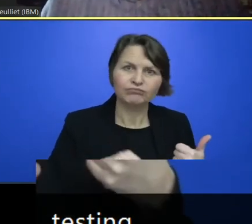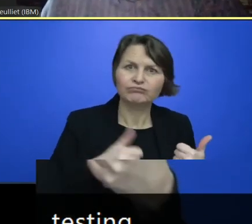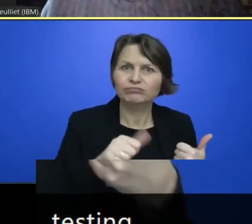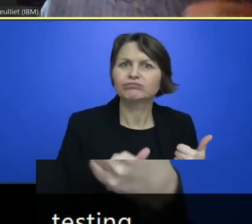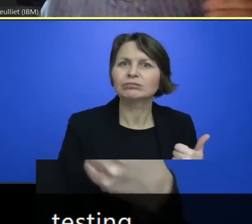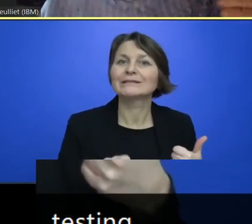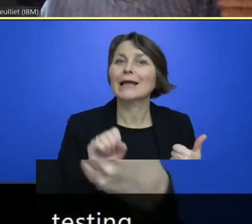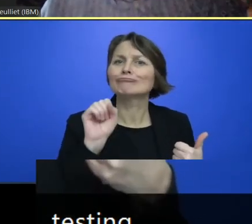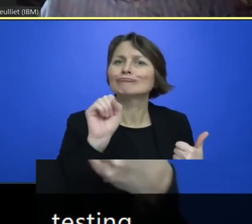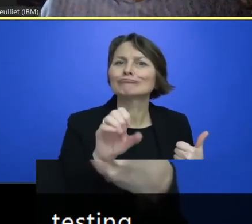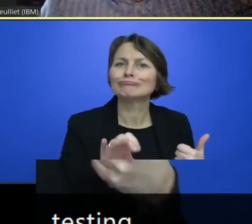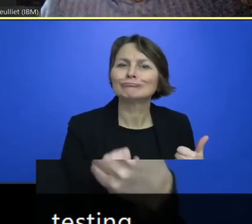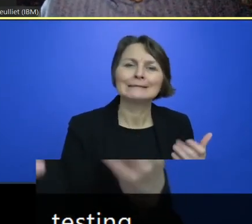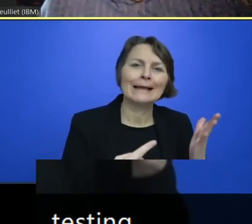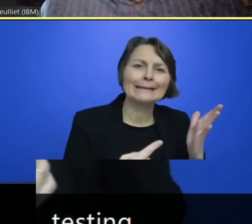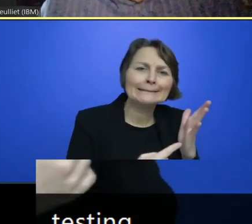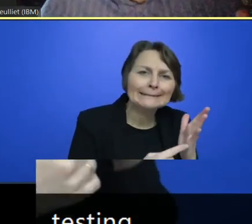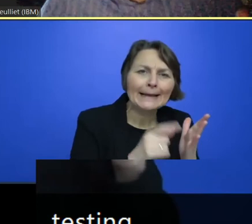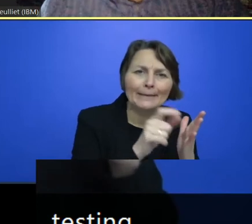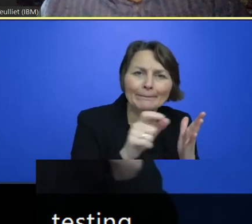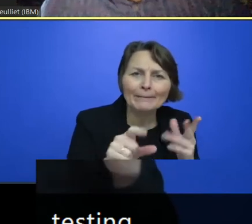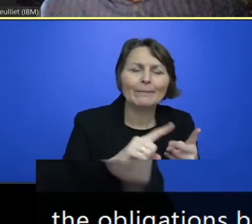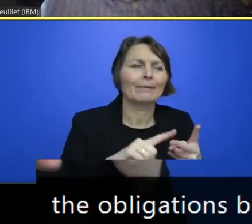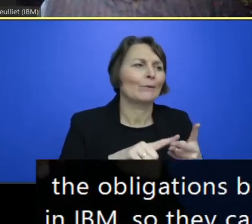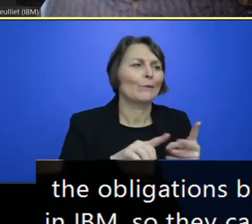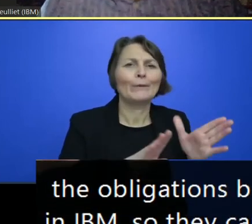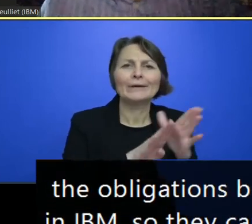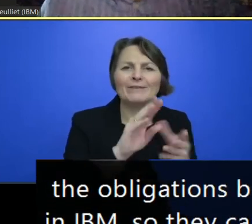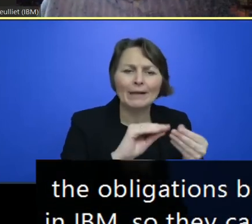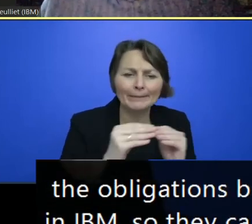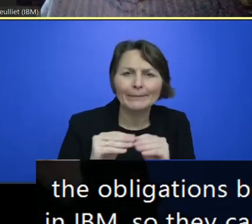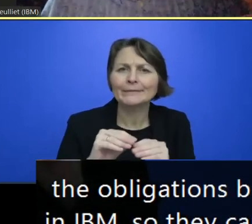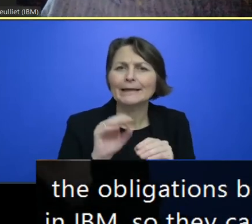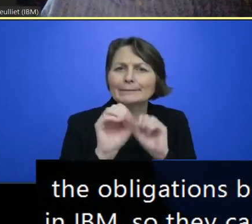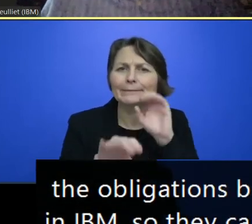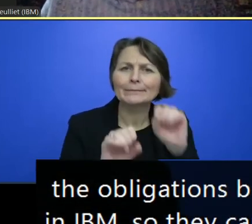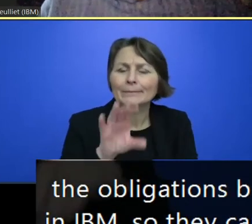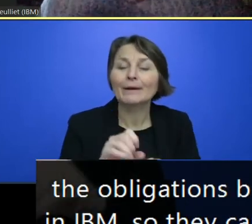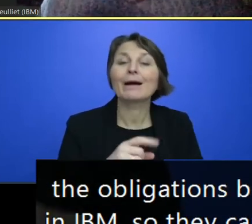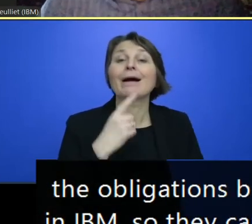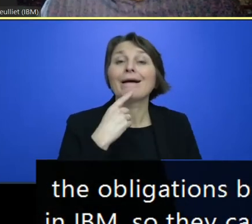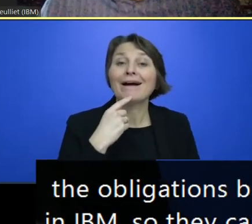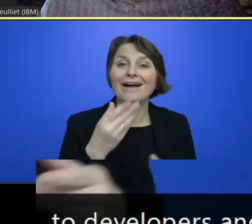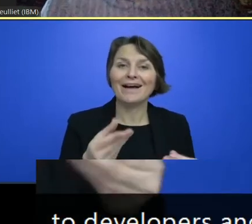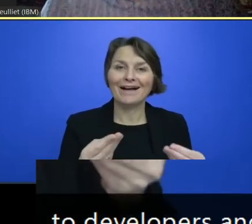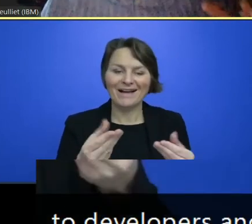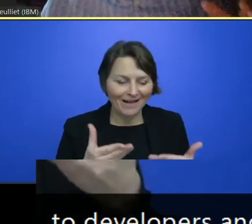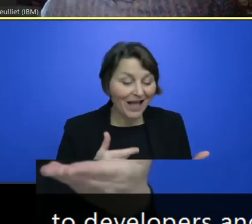to technicians, etc., to make sure that the tool prior to its global deployment